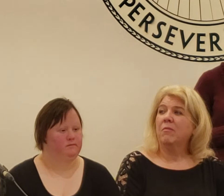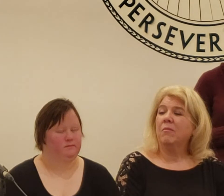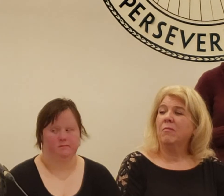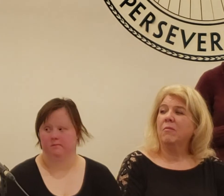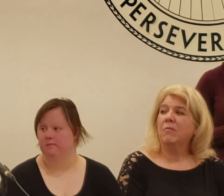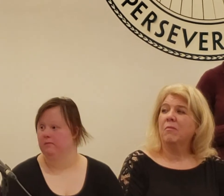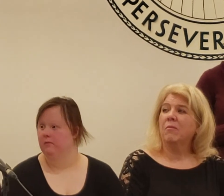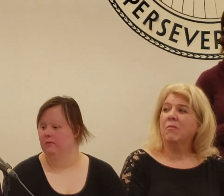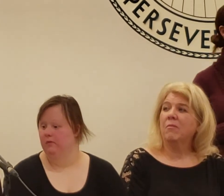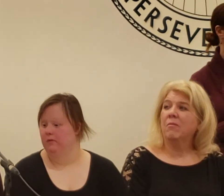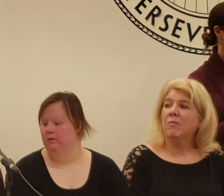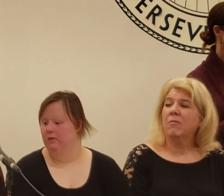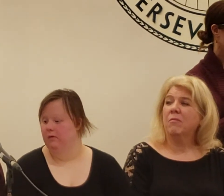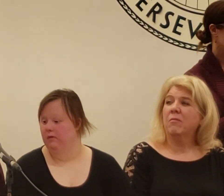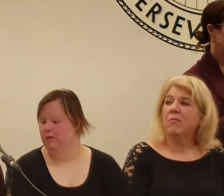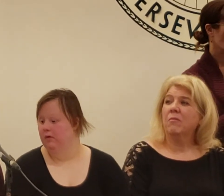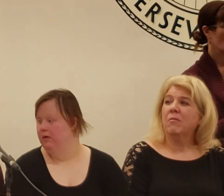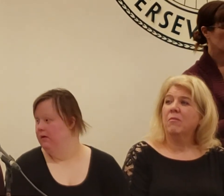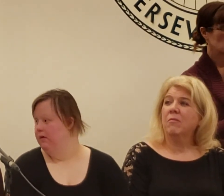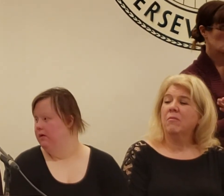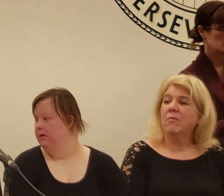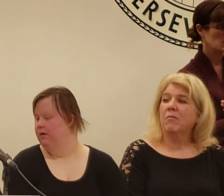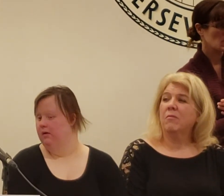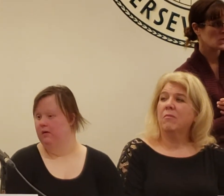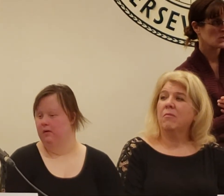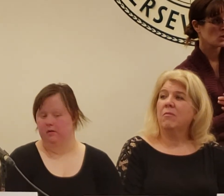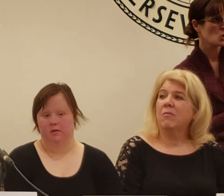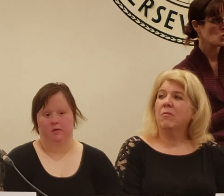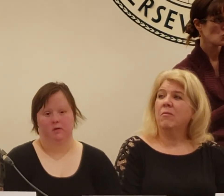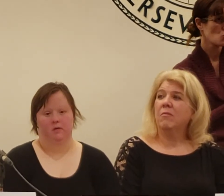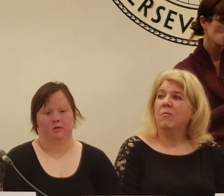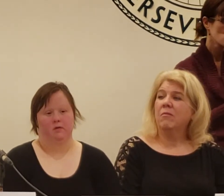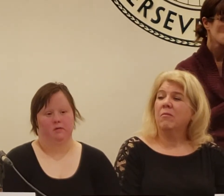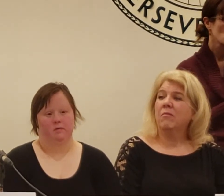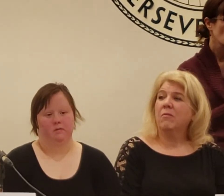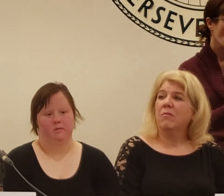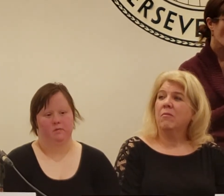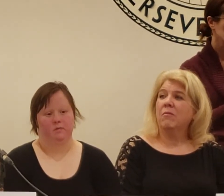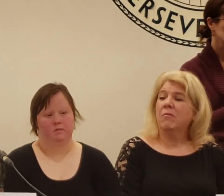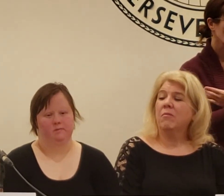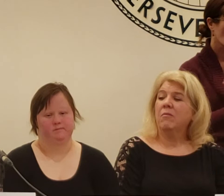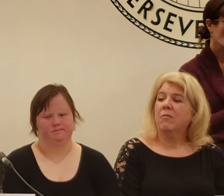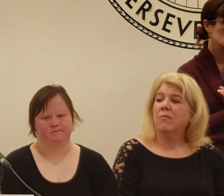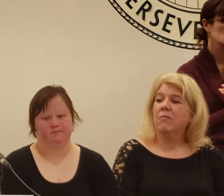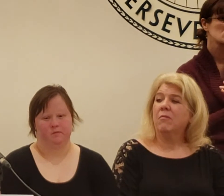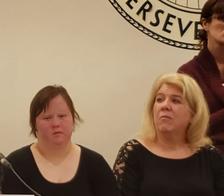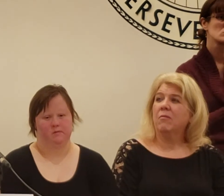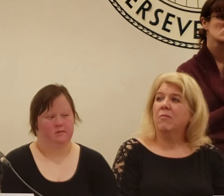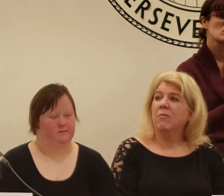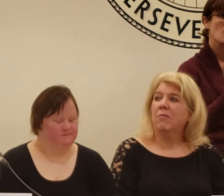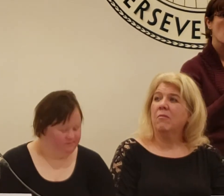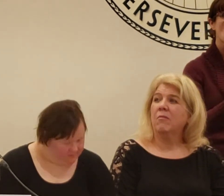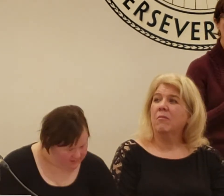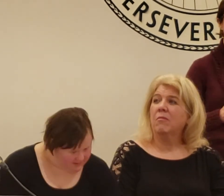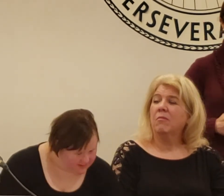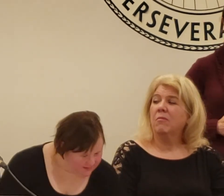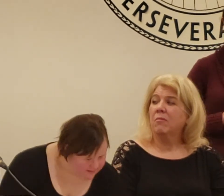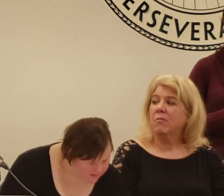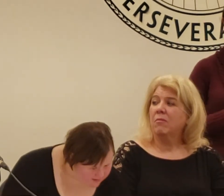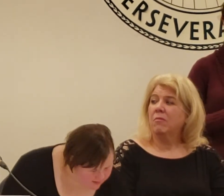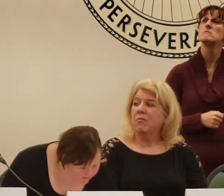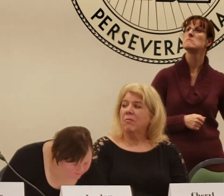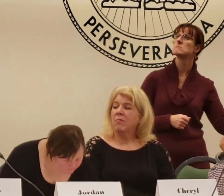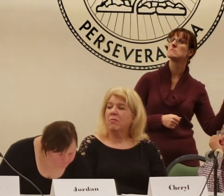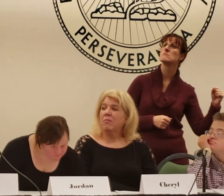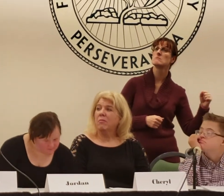So, Chuck, you're talking about your music. You make write your own songs, right? Sometimes to talk about things that are going on in your life. And